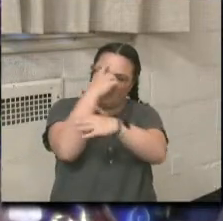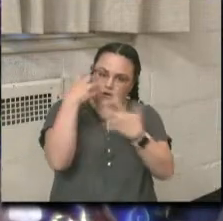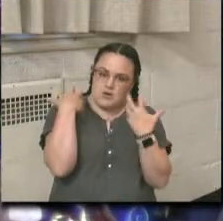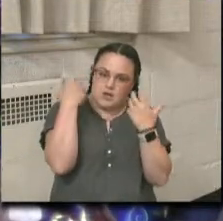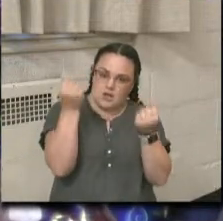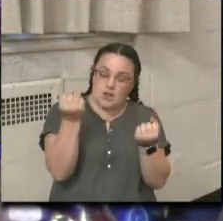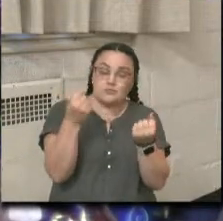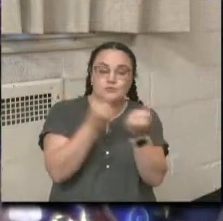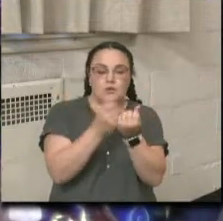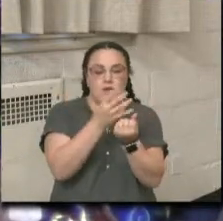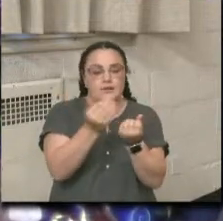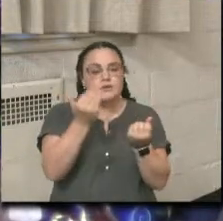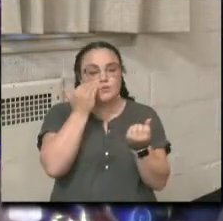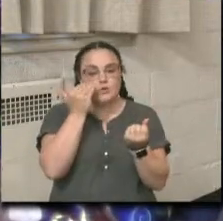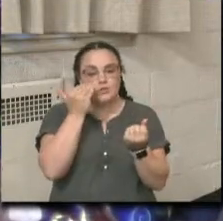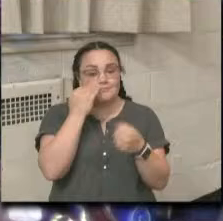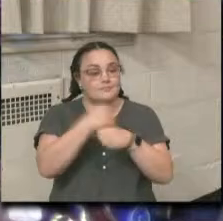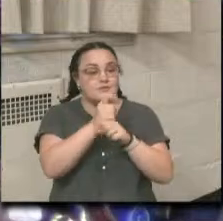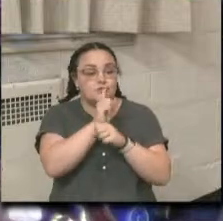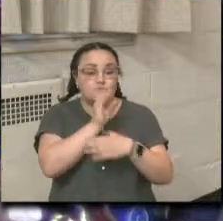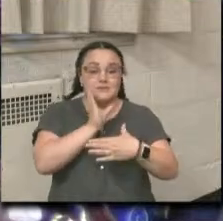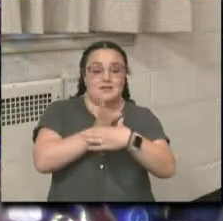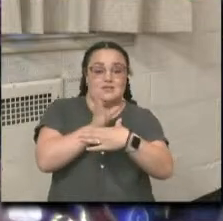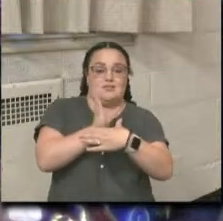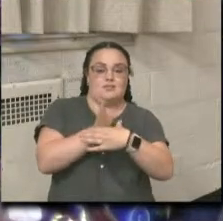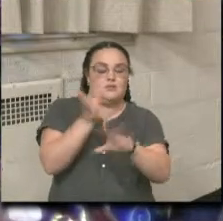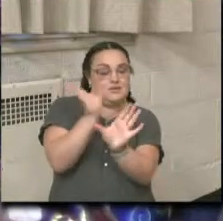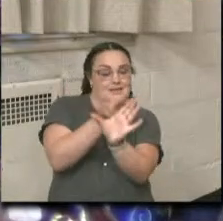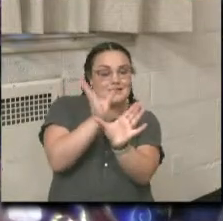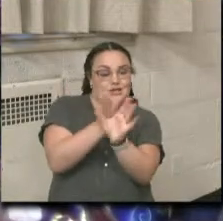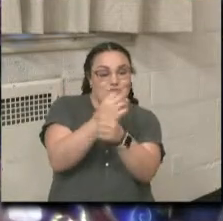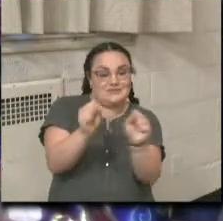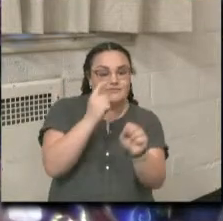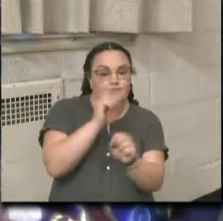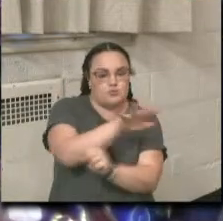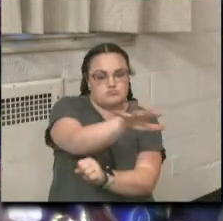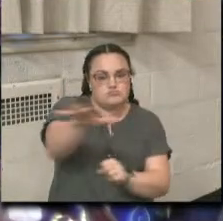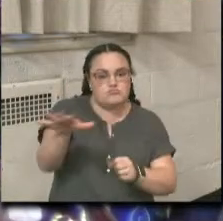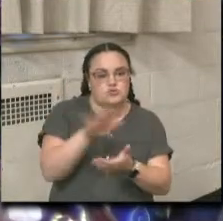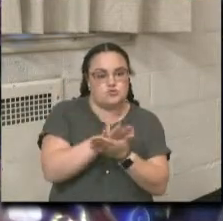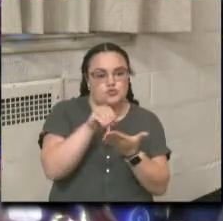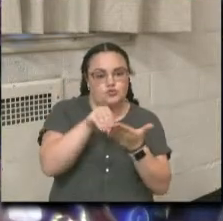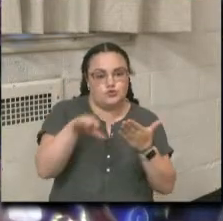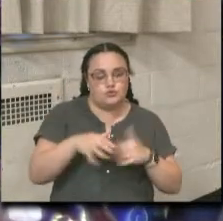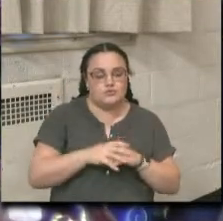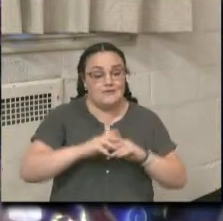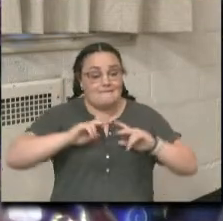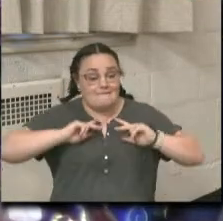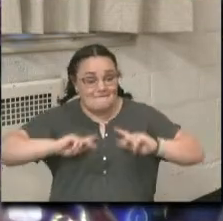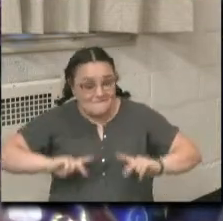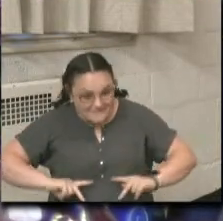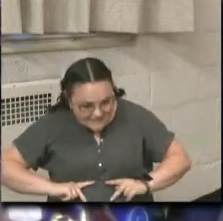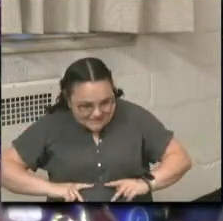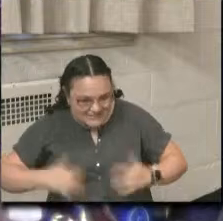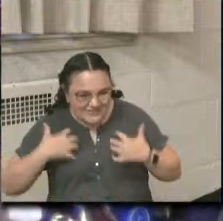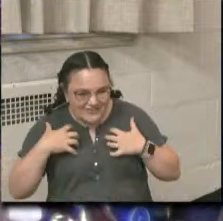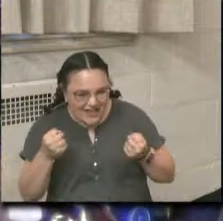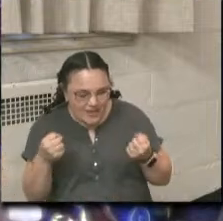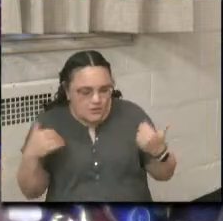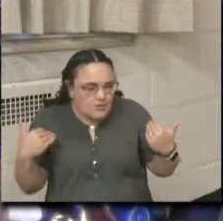and awareness, ensuring psychological safety for all of our scholars. Physical fitness and wellness